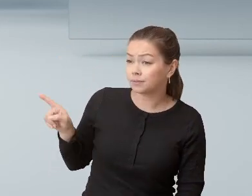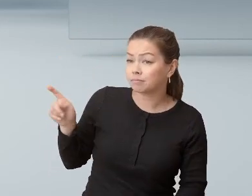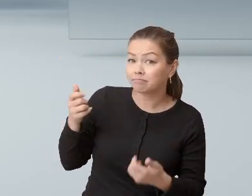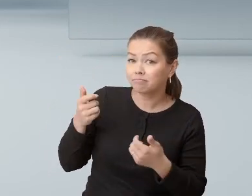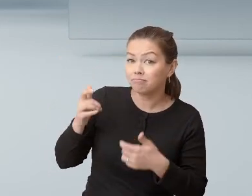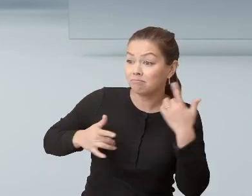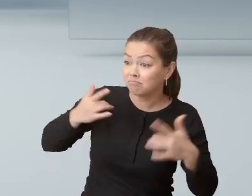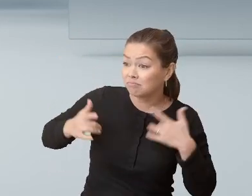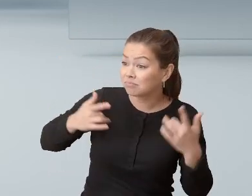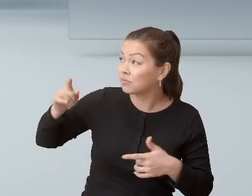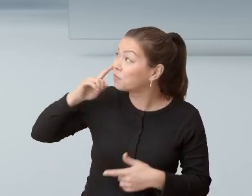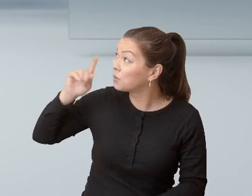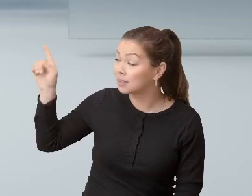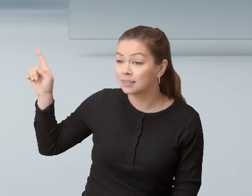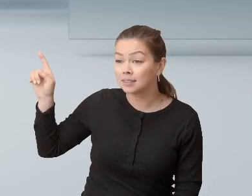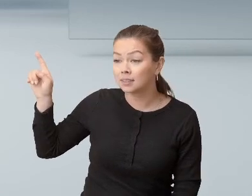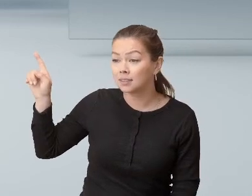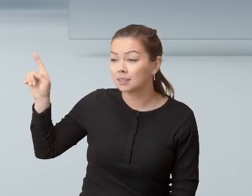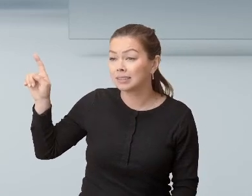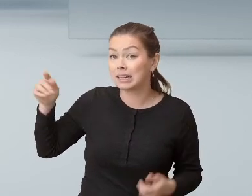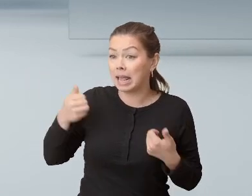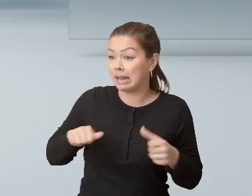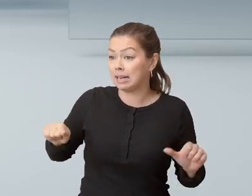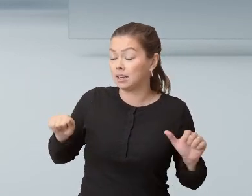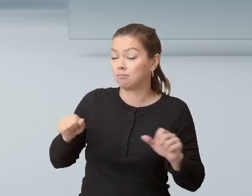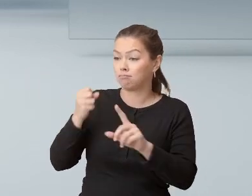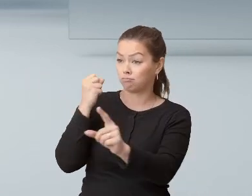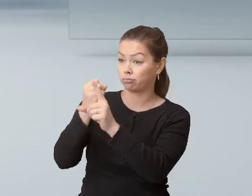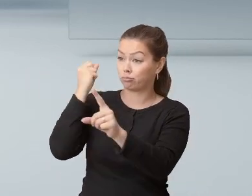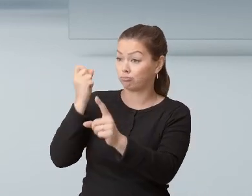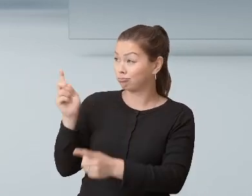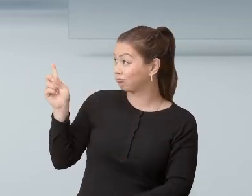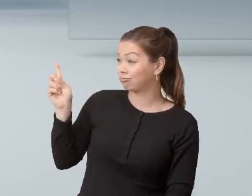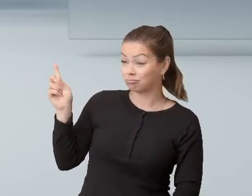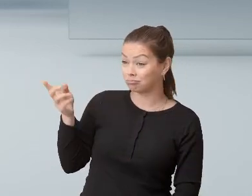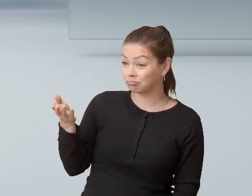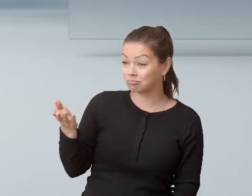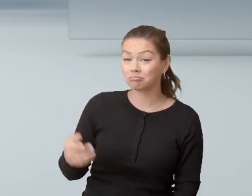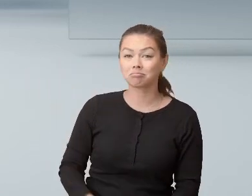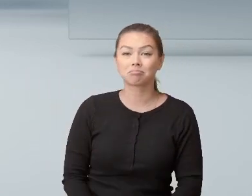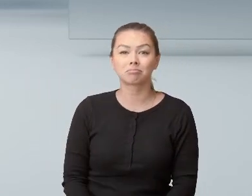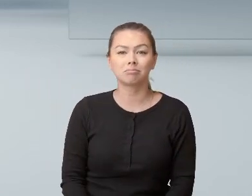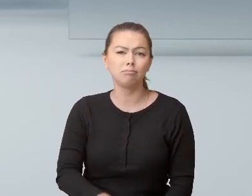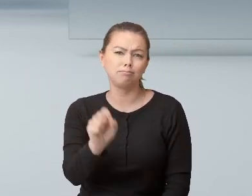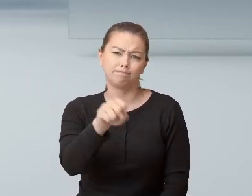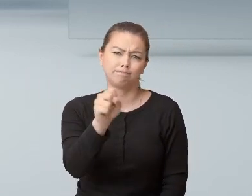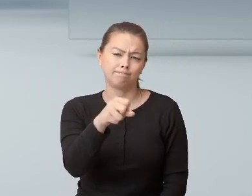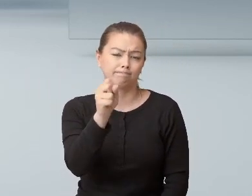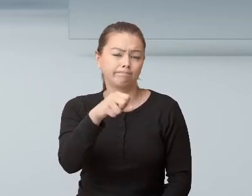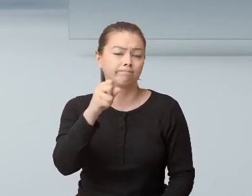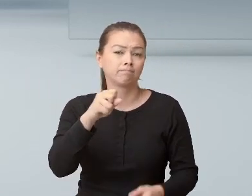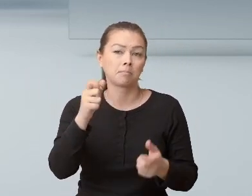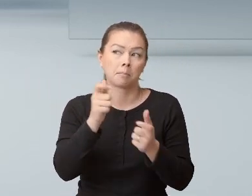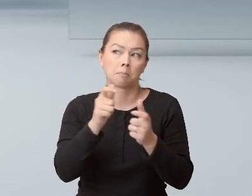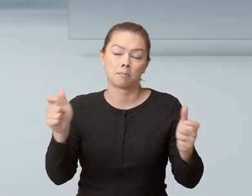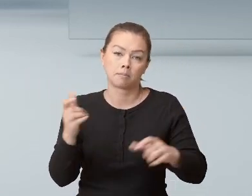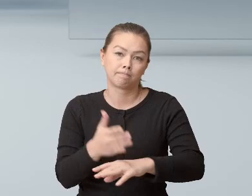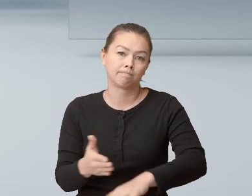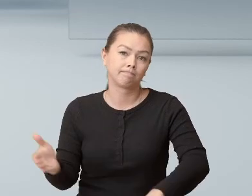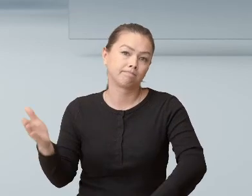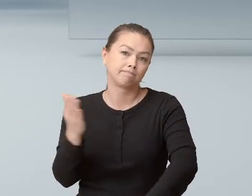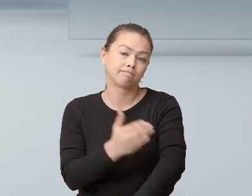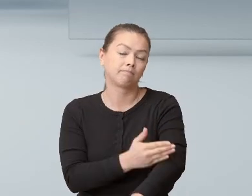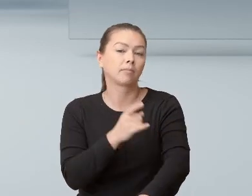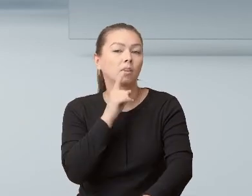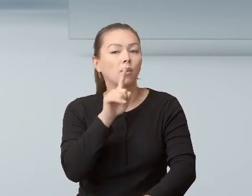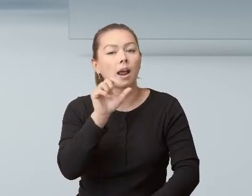Like what really jumps out to you? Mm-hmm. Yeah, like you said, there's big improvements to